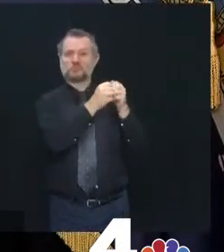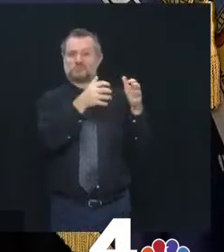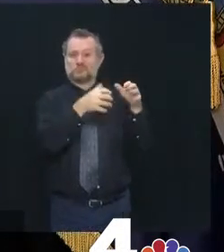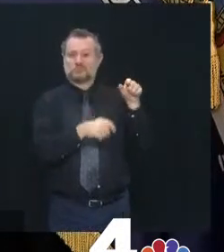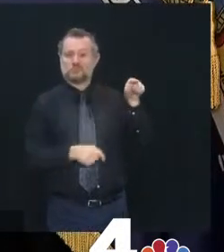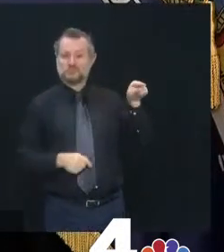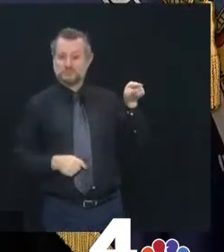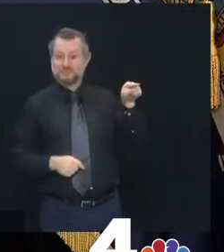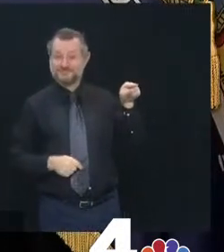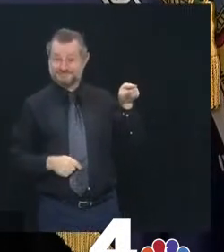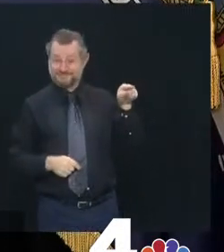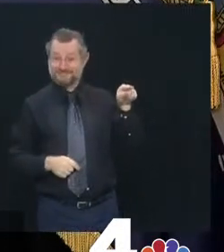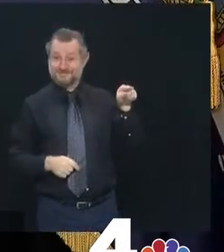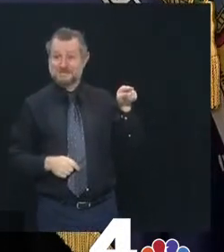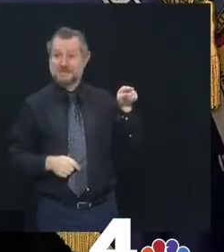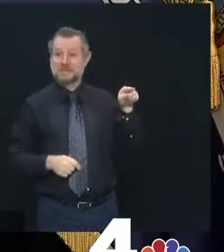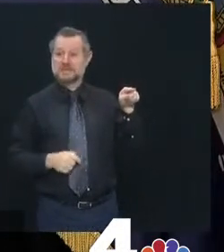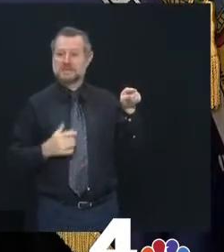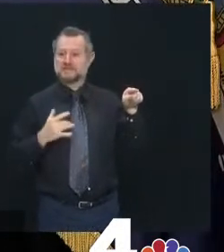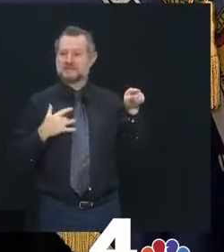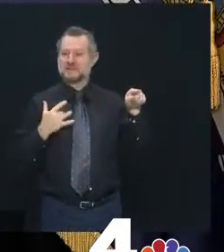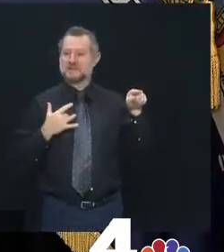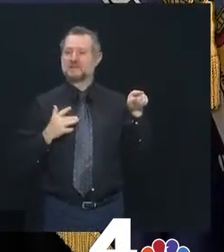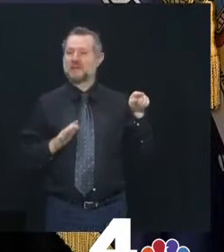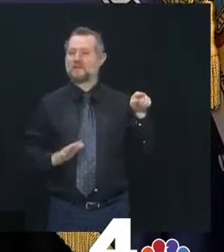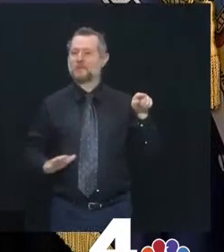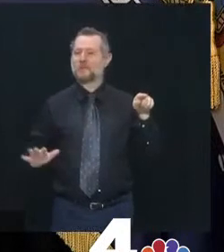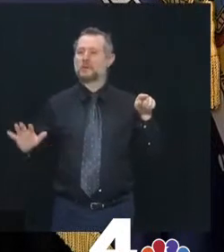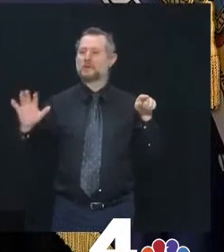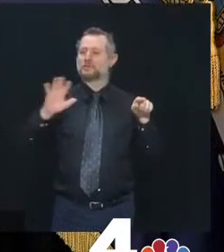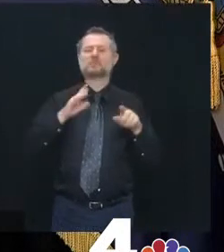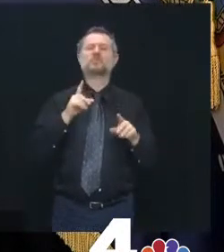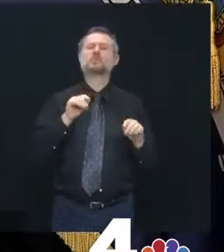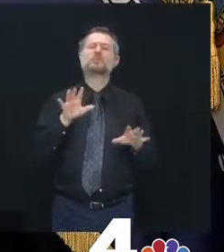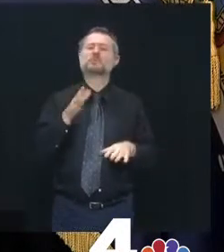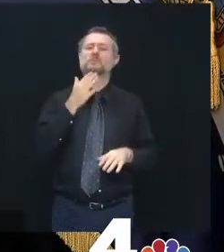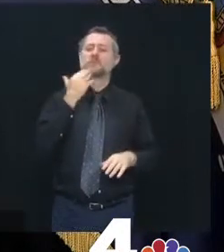Everyone, I believe, did everything they could